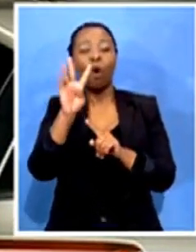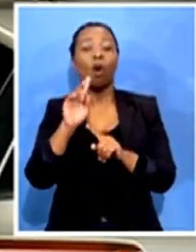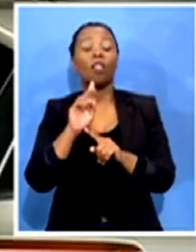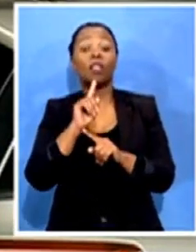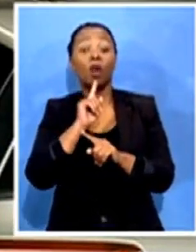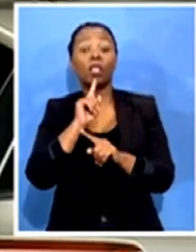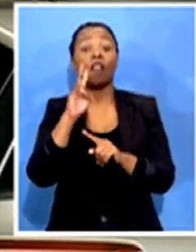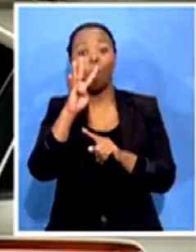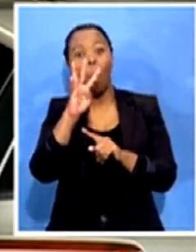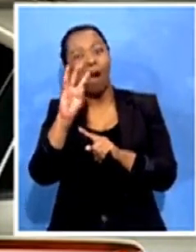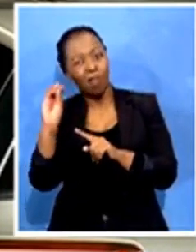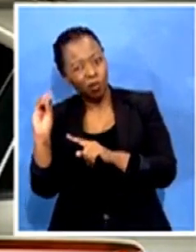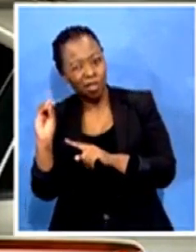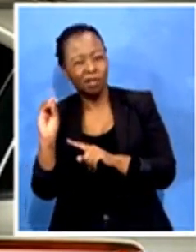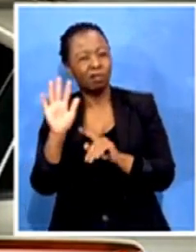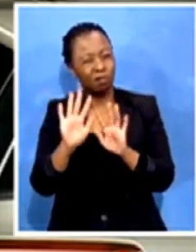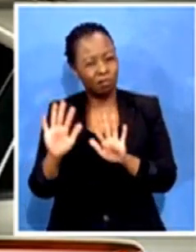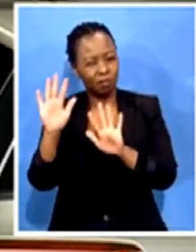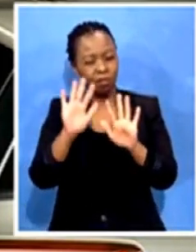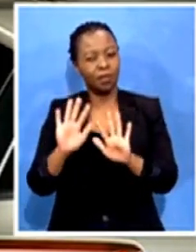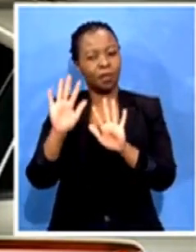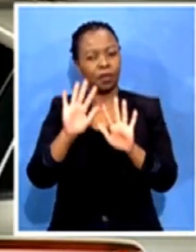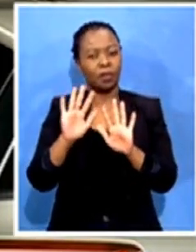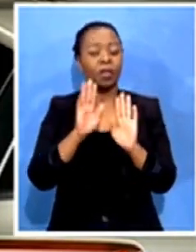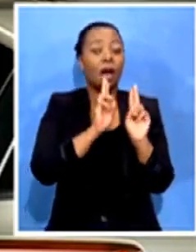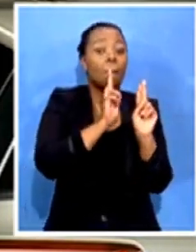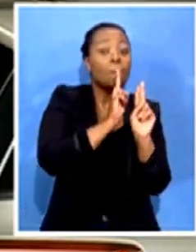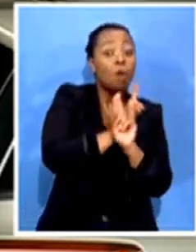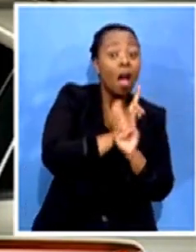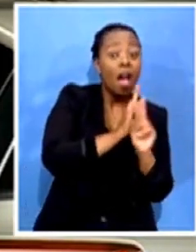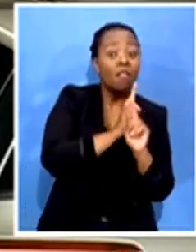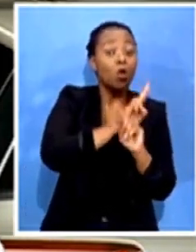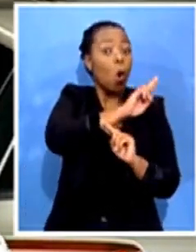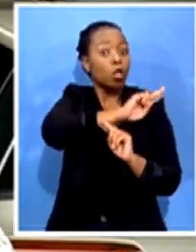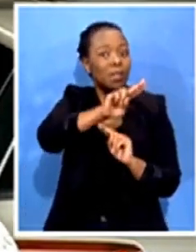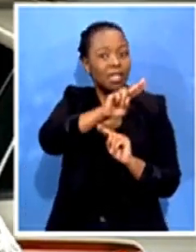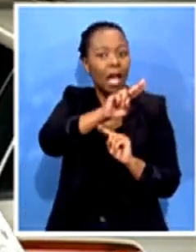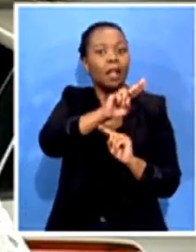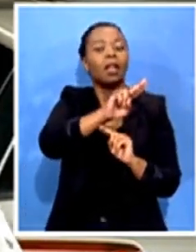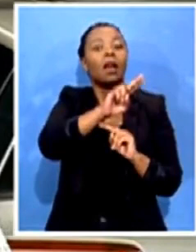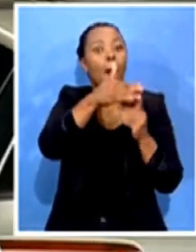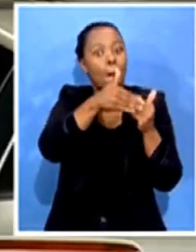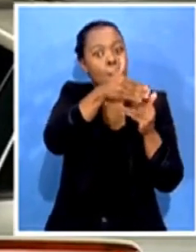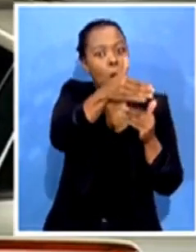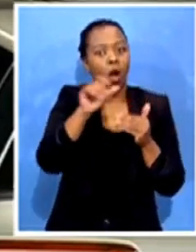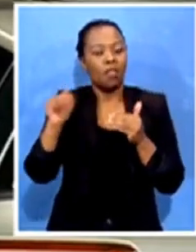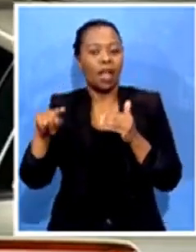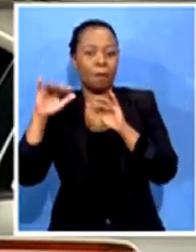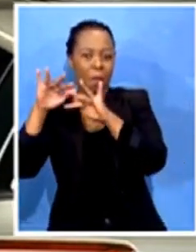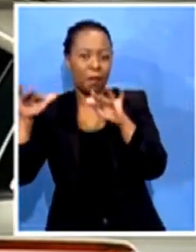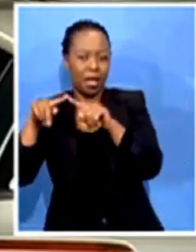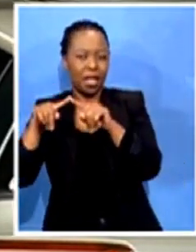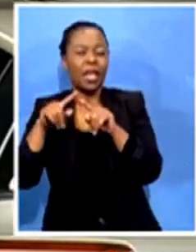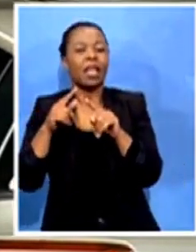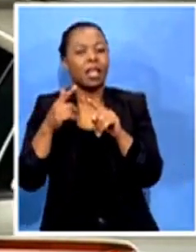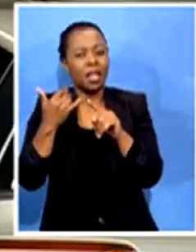The private hospitals were always ahead of the public hospitals. Earlier in the week, when I checked on Monday, we